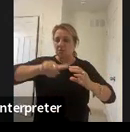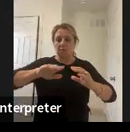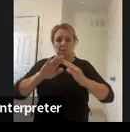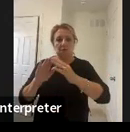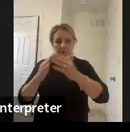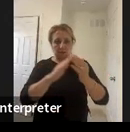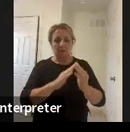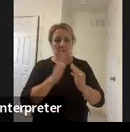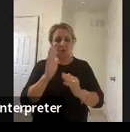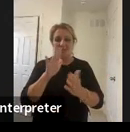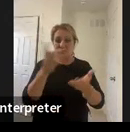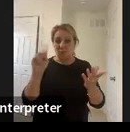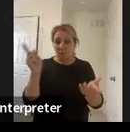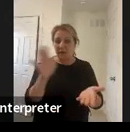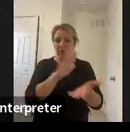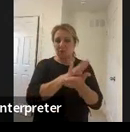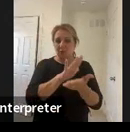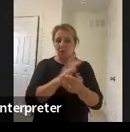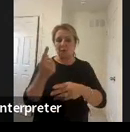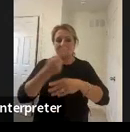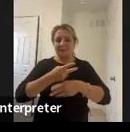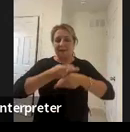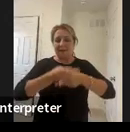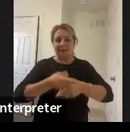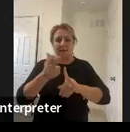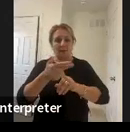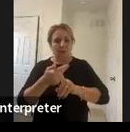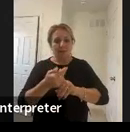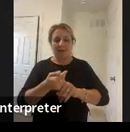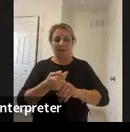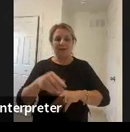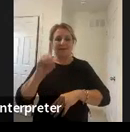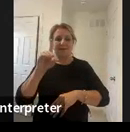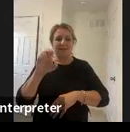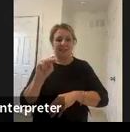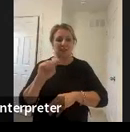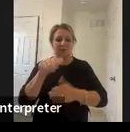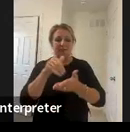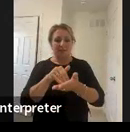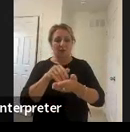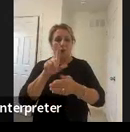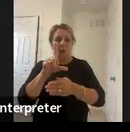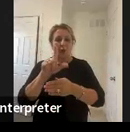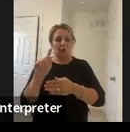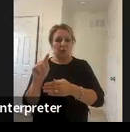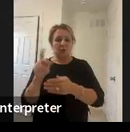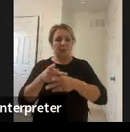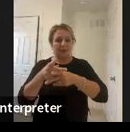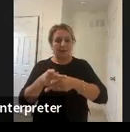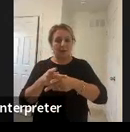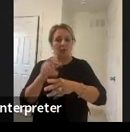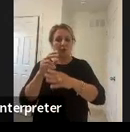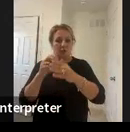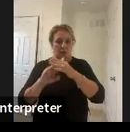settings include schools, daycares, hotels, detention centers, long-term care facilities, shelters, and